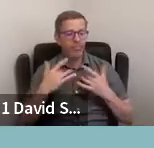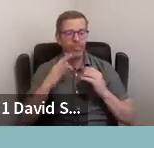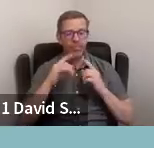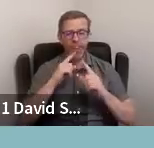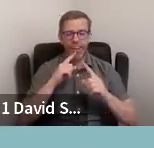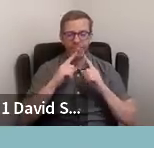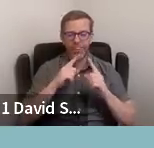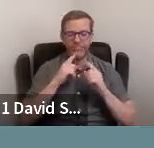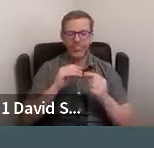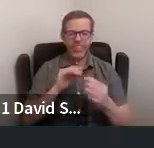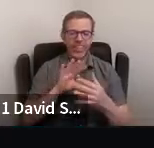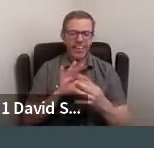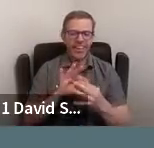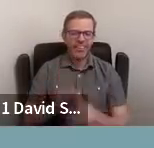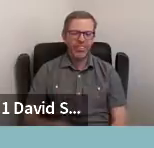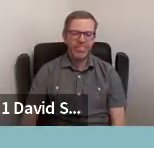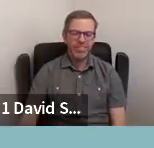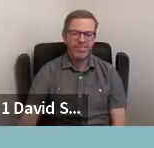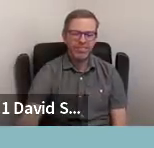and Connections.